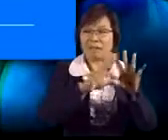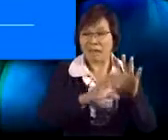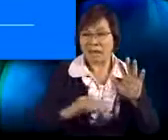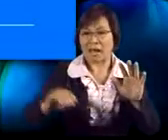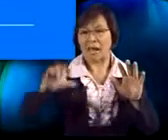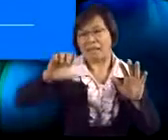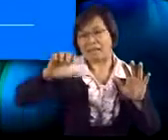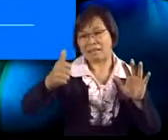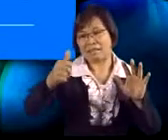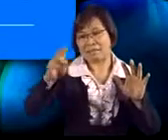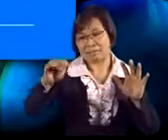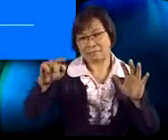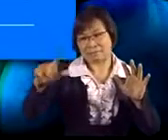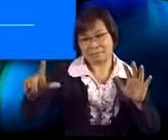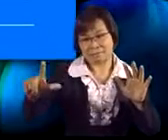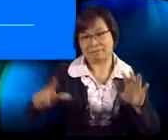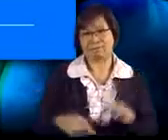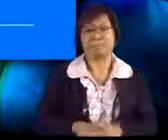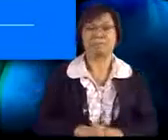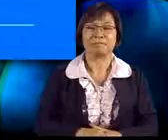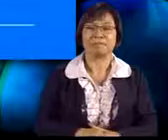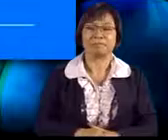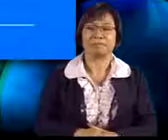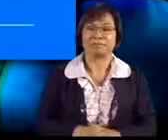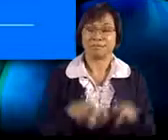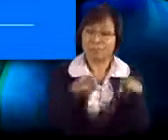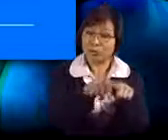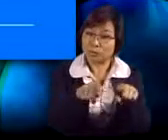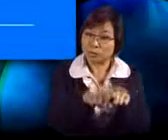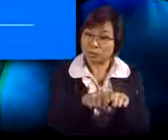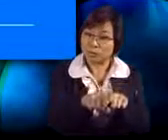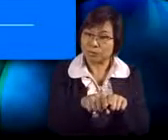liters and 10 milliliters equals to